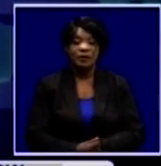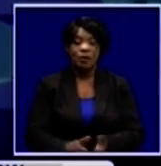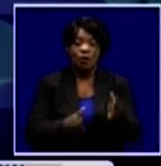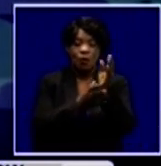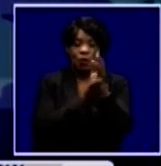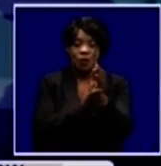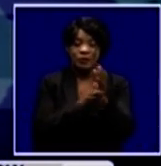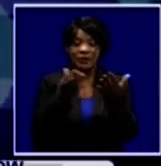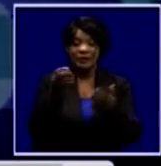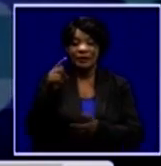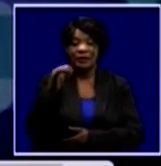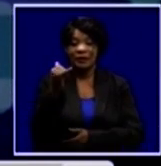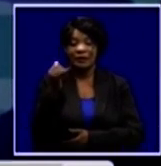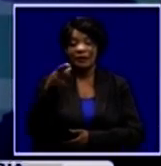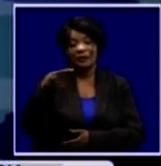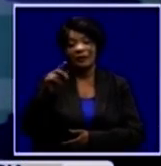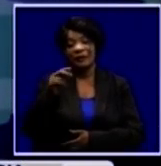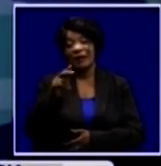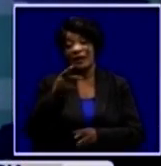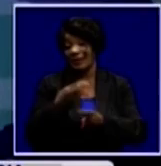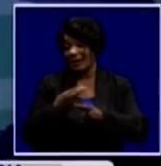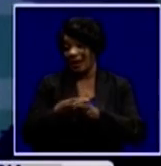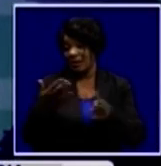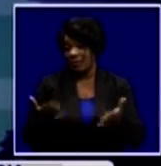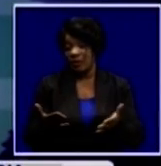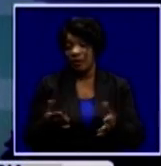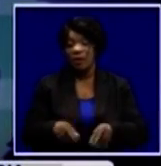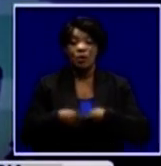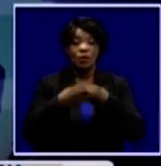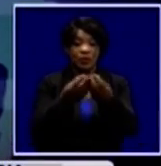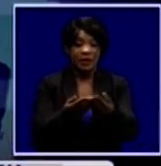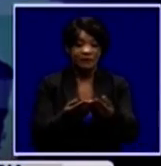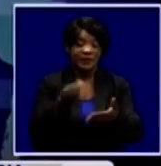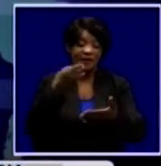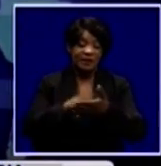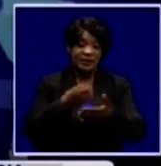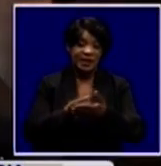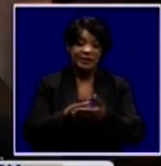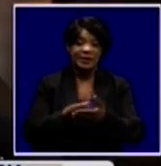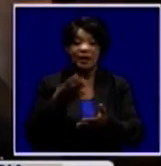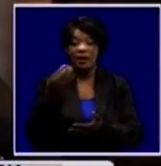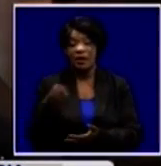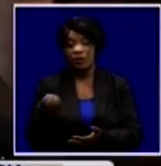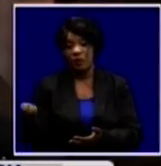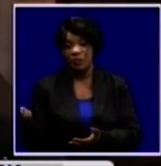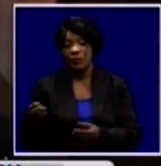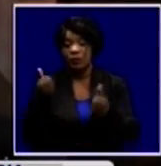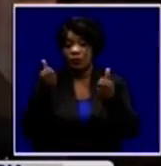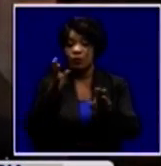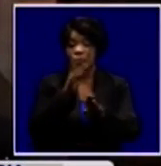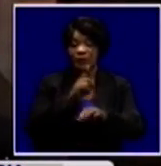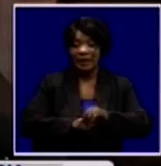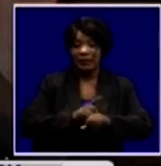company is ready to deliver all the inputs that it was contracted to deliver on time. So manje company